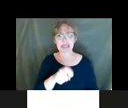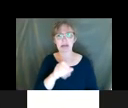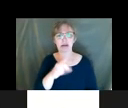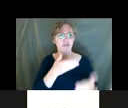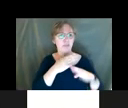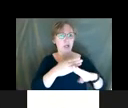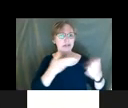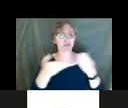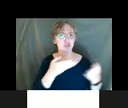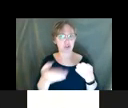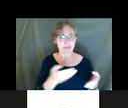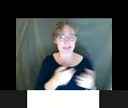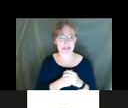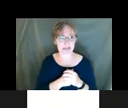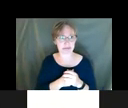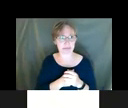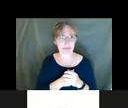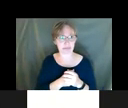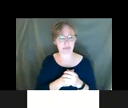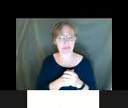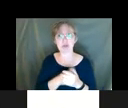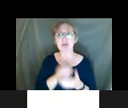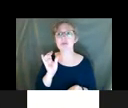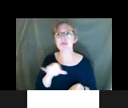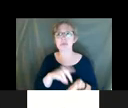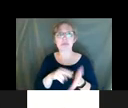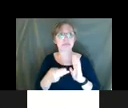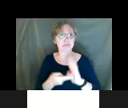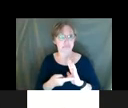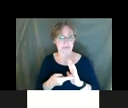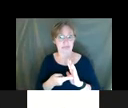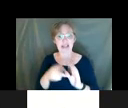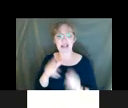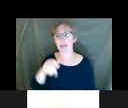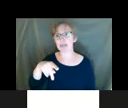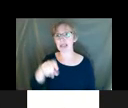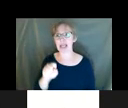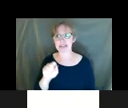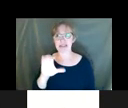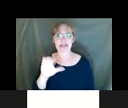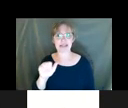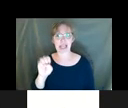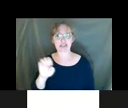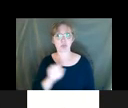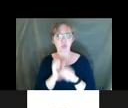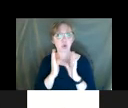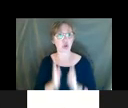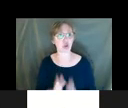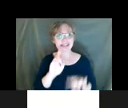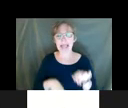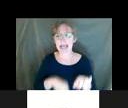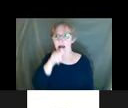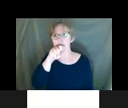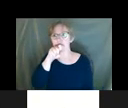services. In a nutshell, protective APS caseworkers cannot disclose where